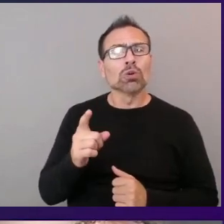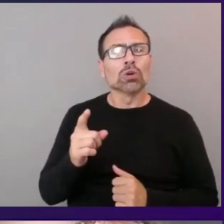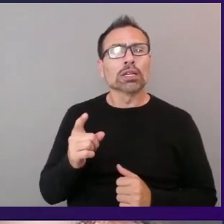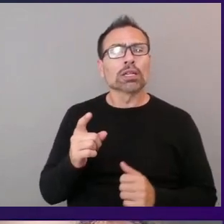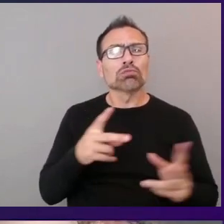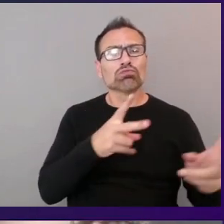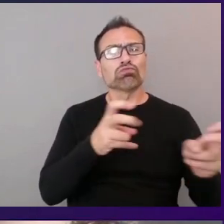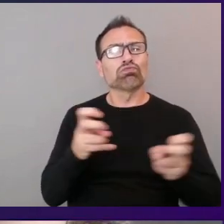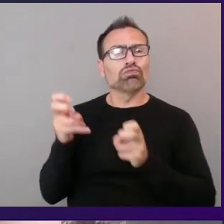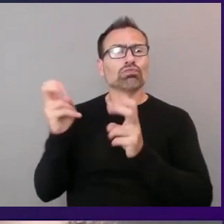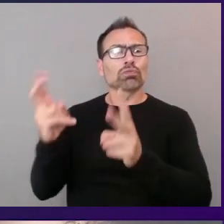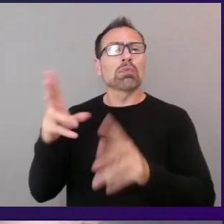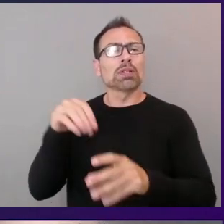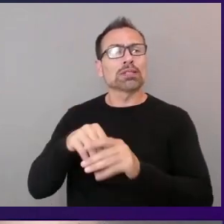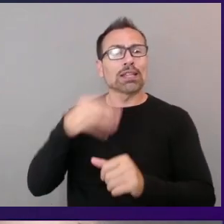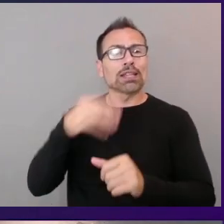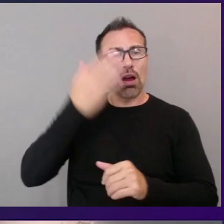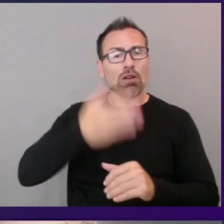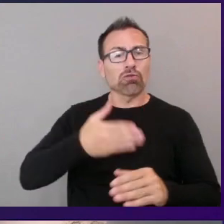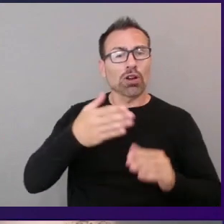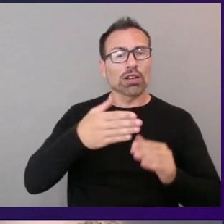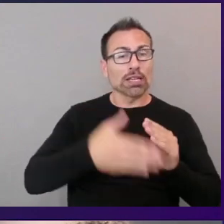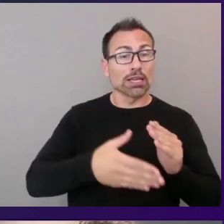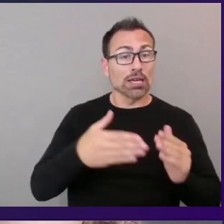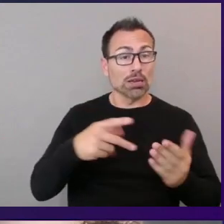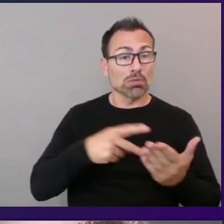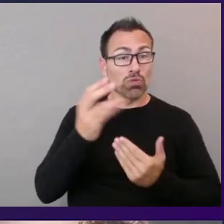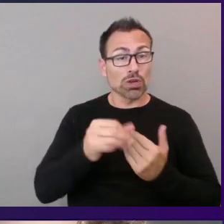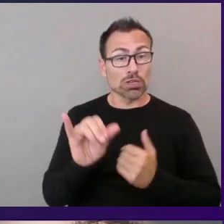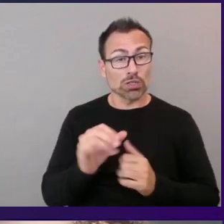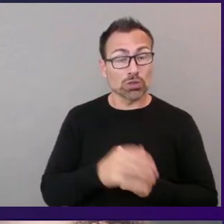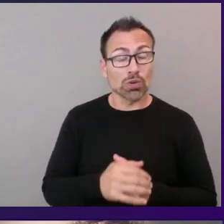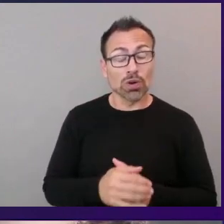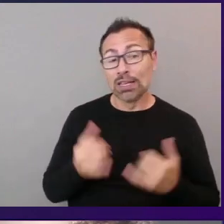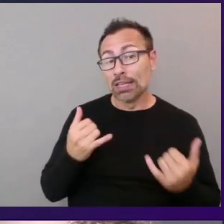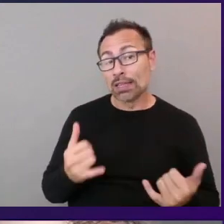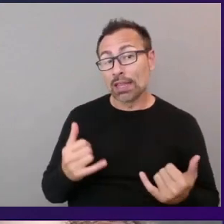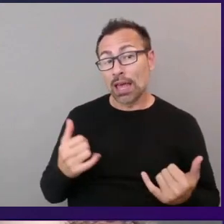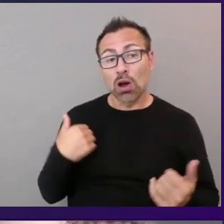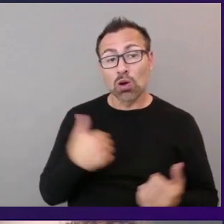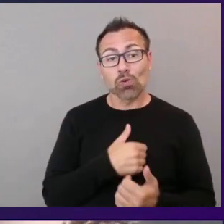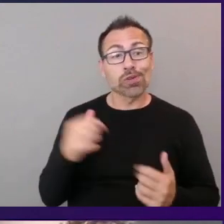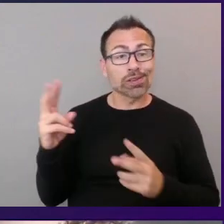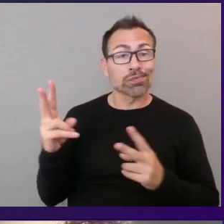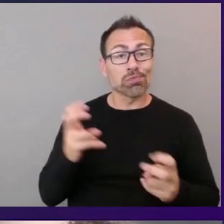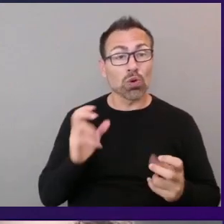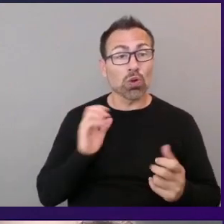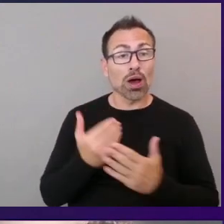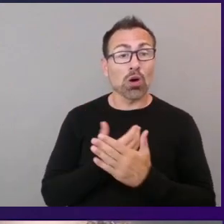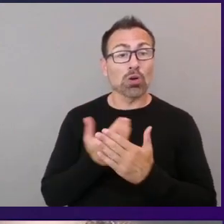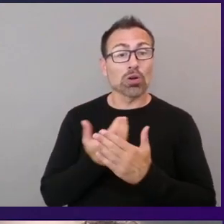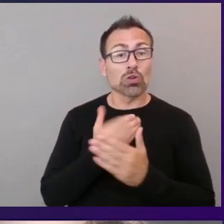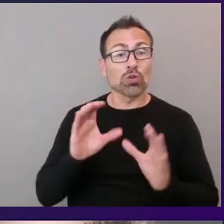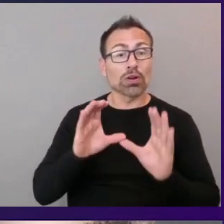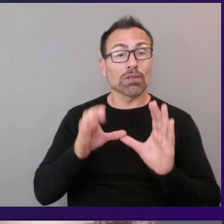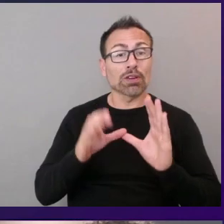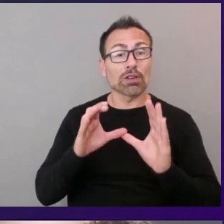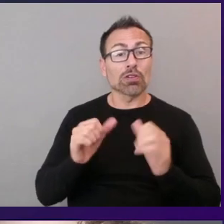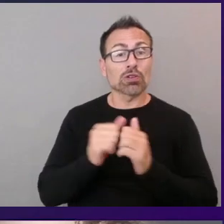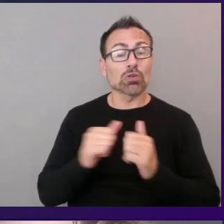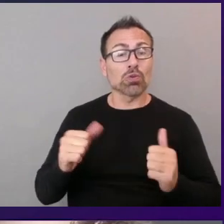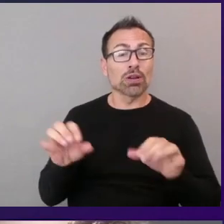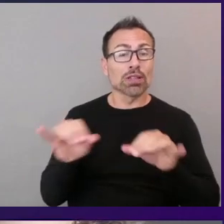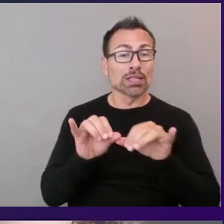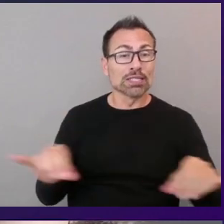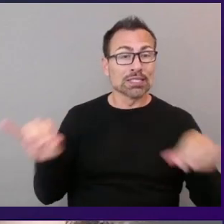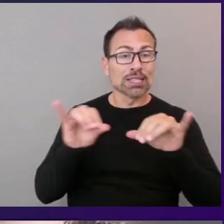right? So what we can do now is we can pull our new configuration again with the same command amplify pull provided by Amplify